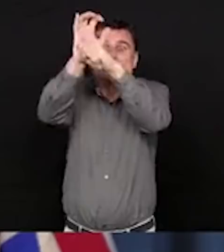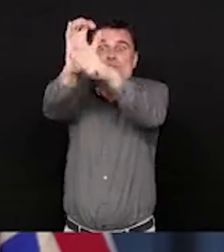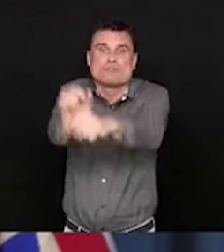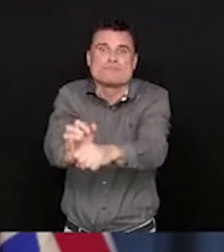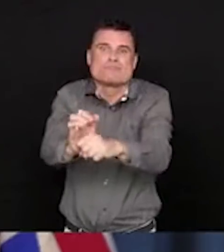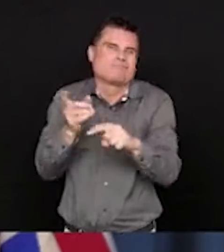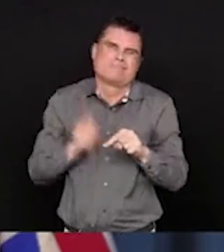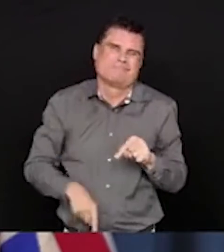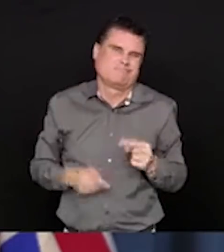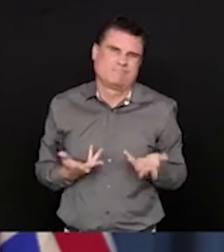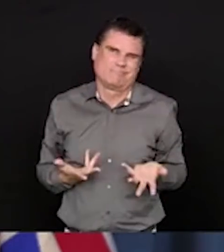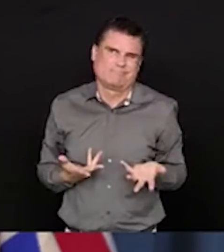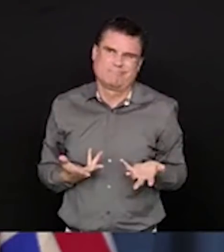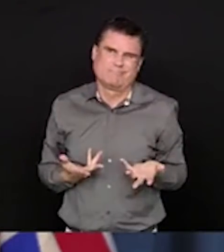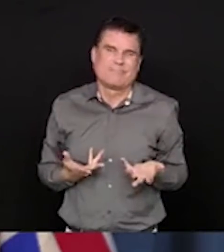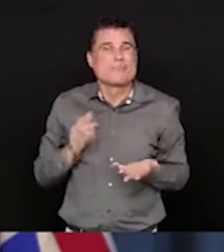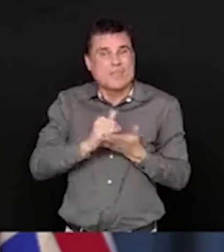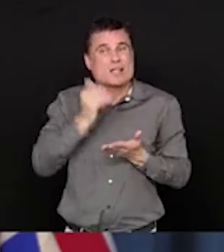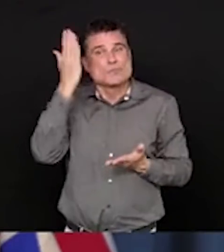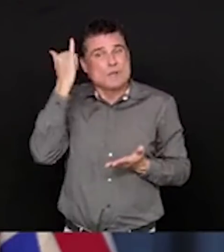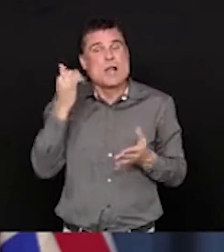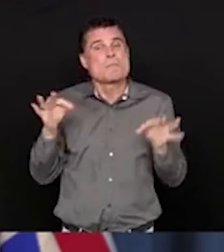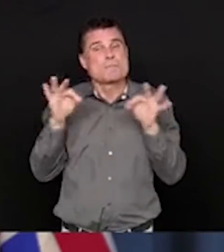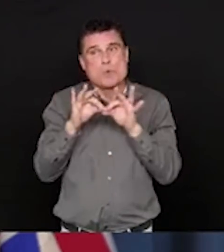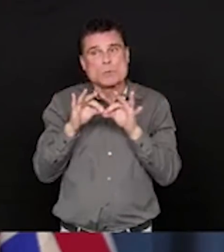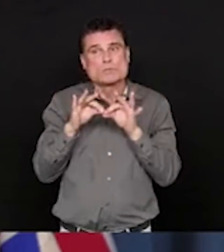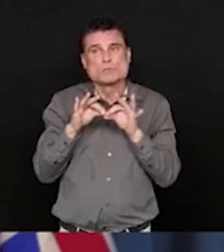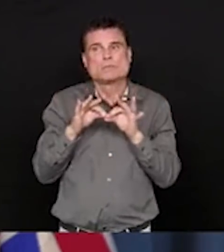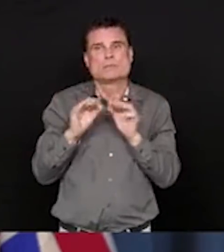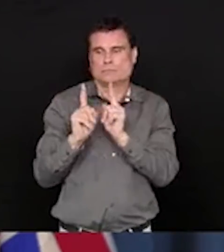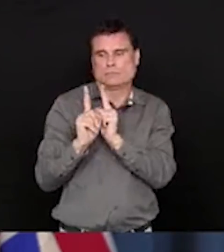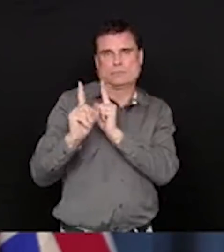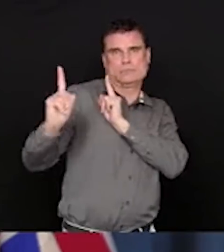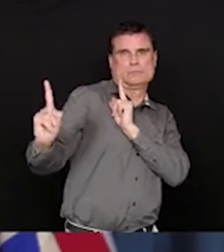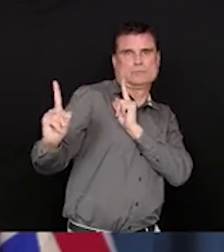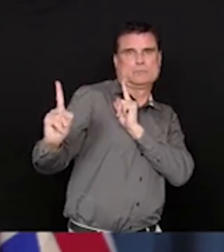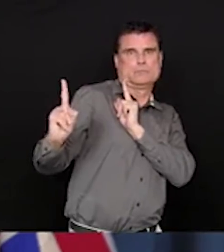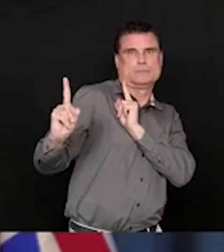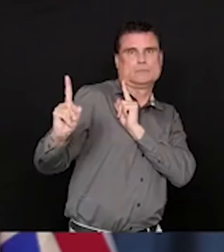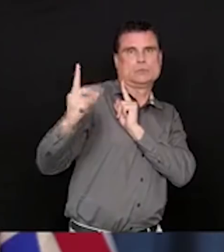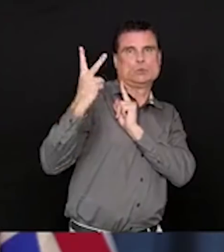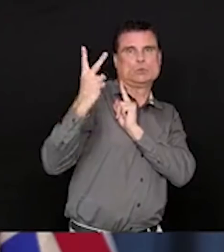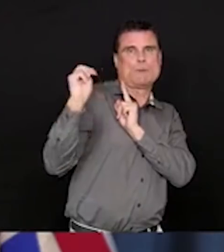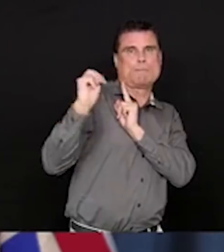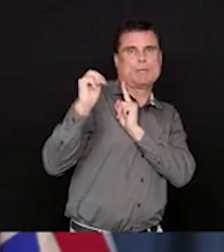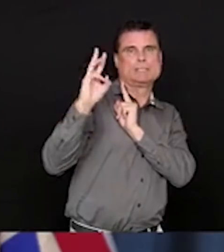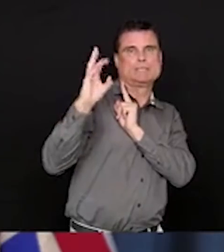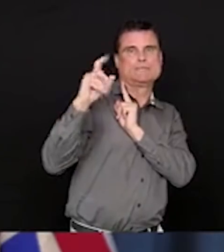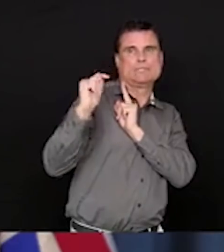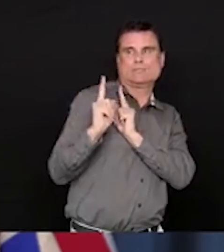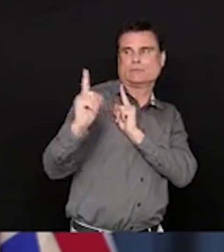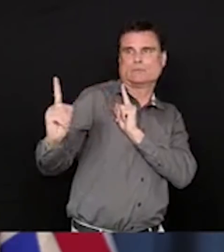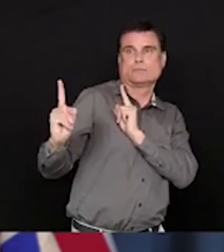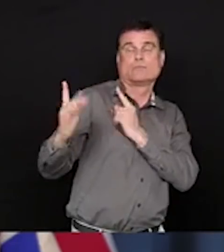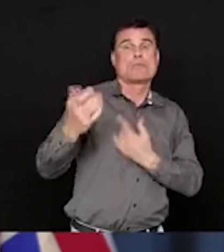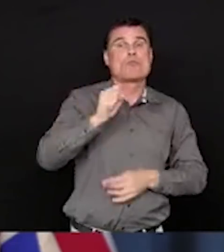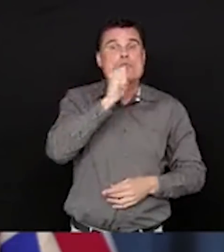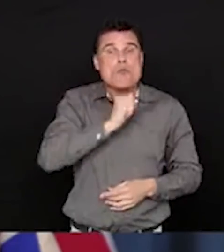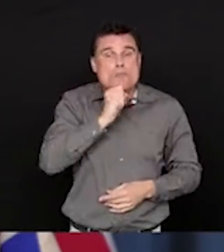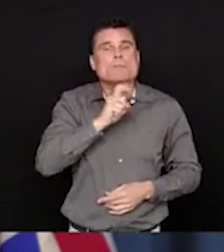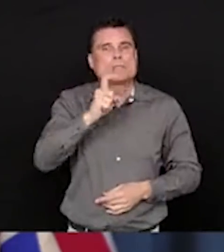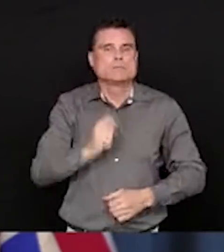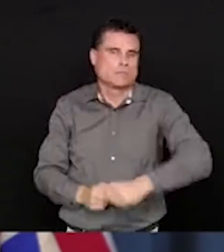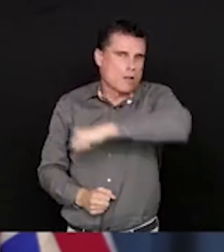eyes, and maintaining that safe distance from people. Wear a non-medical mask, and